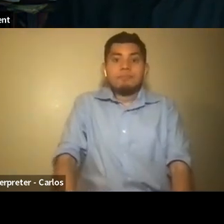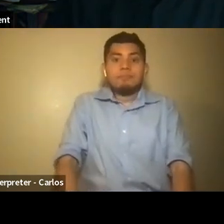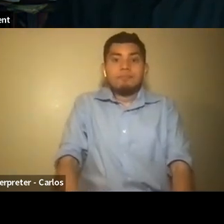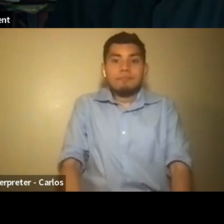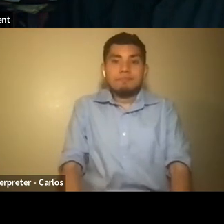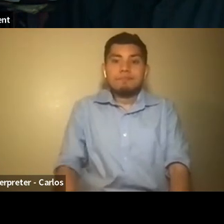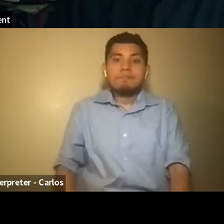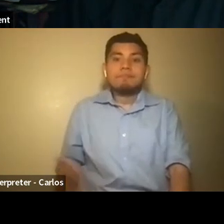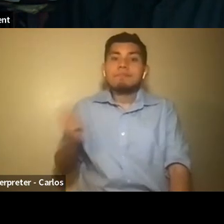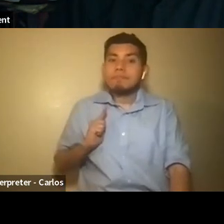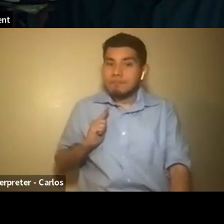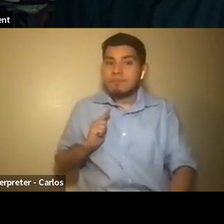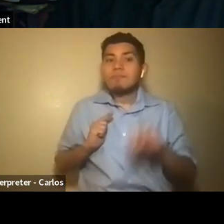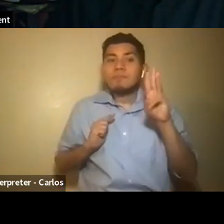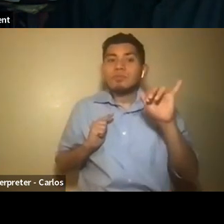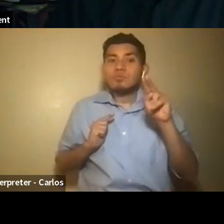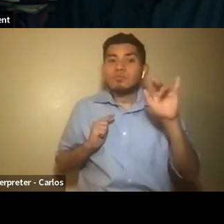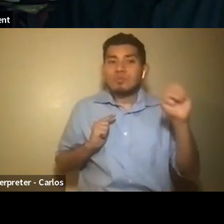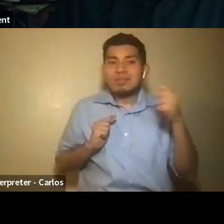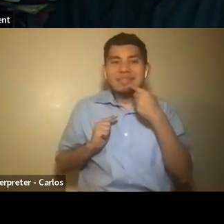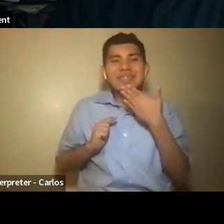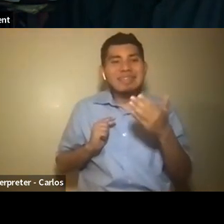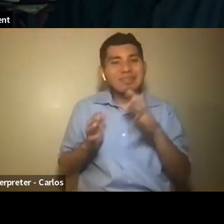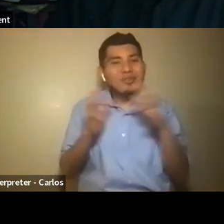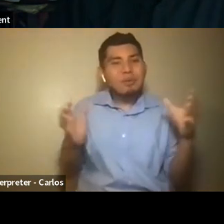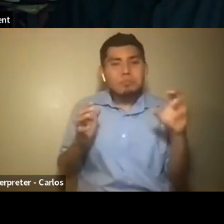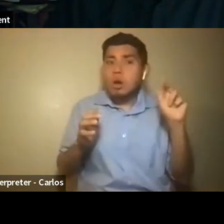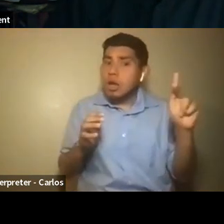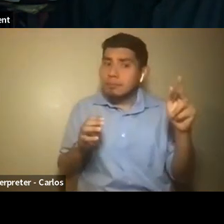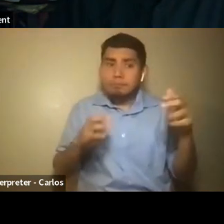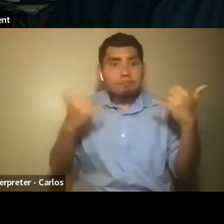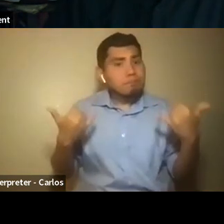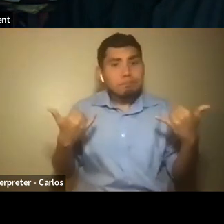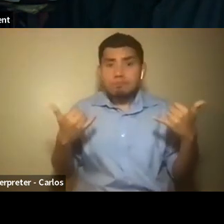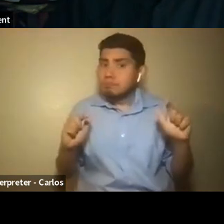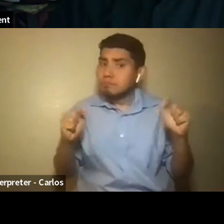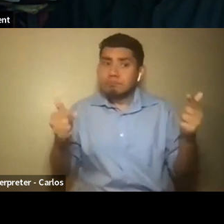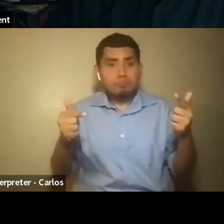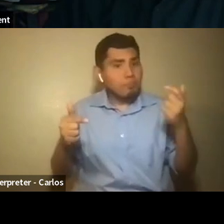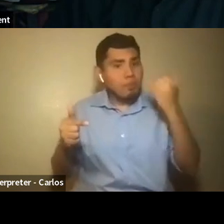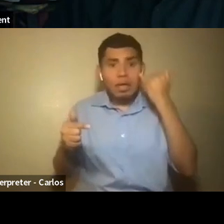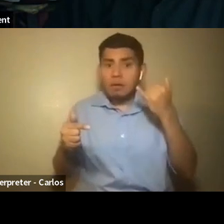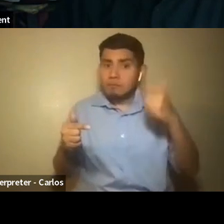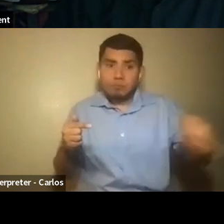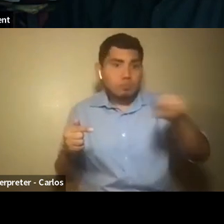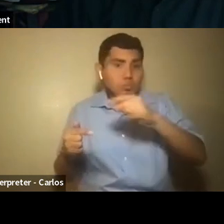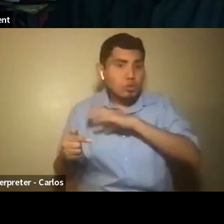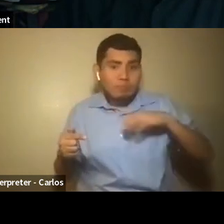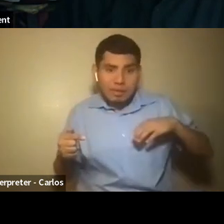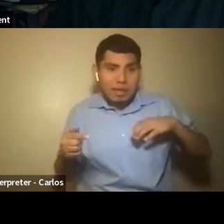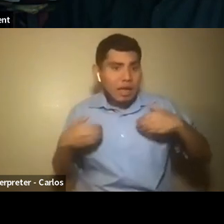Thank you so much. In this case, I'll just let commissioners raise their hand if they have any questions or